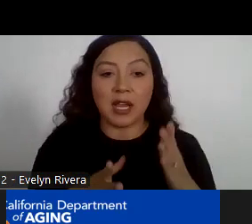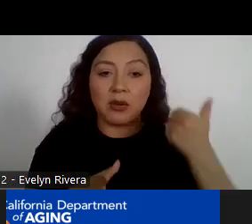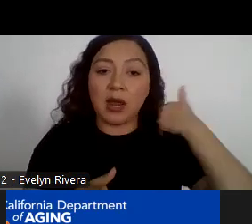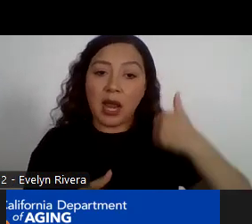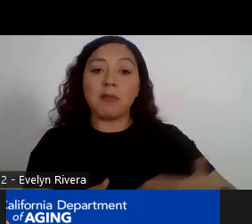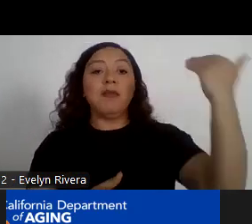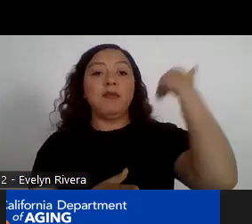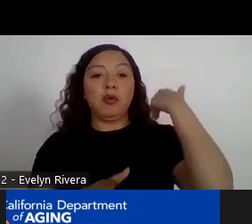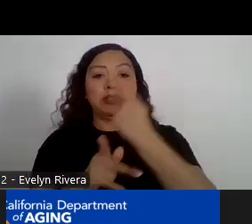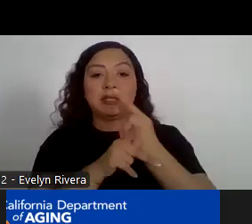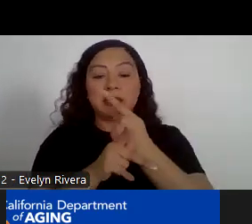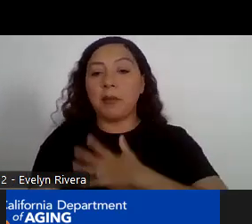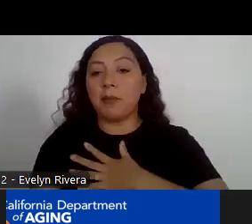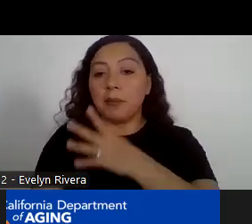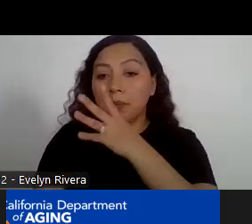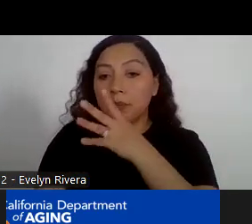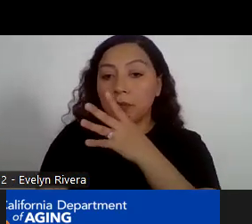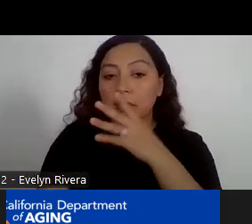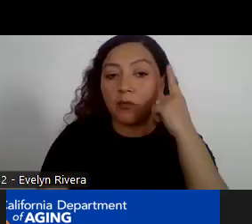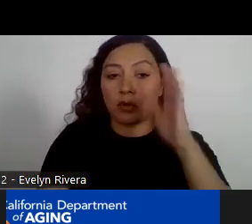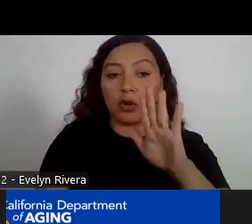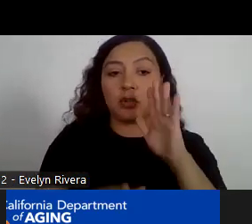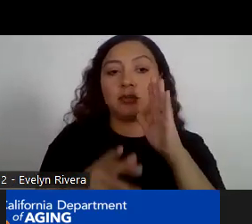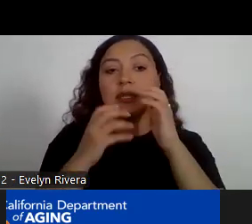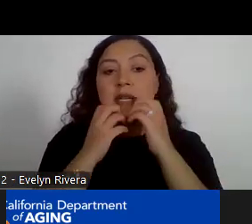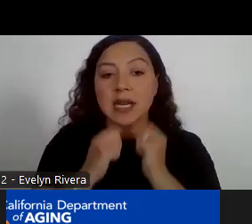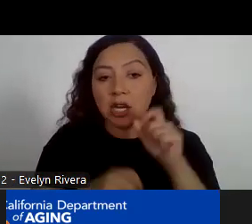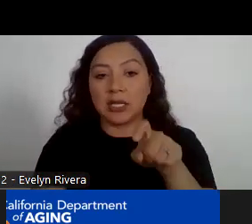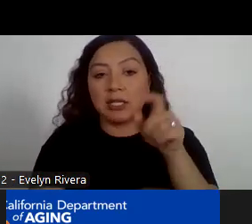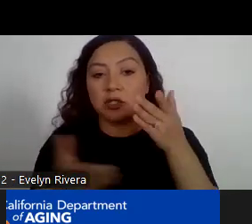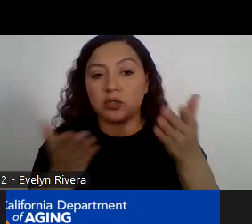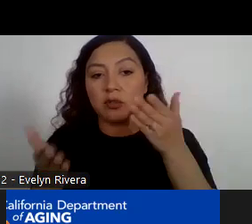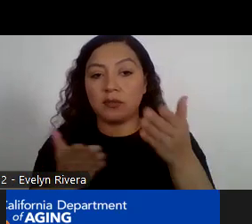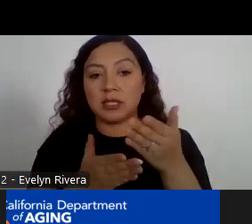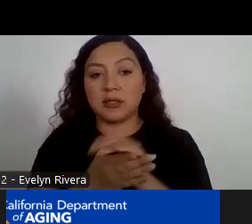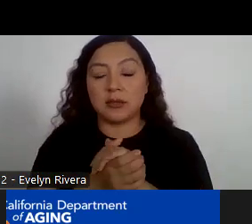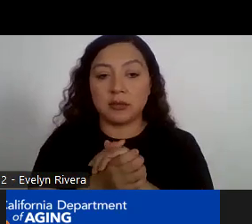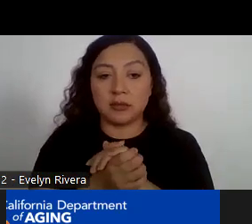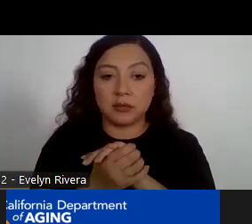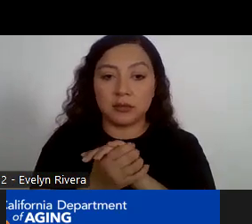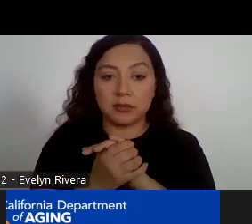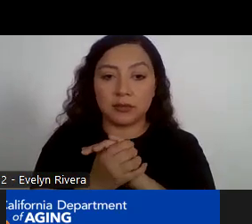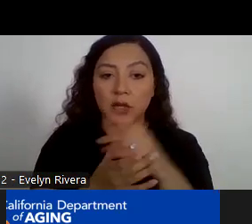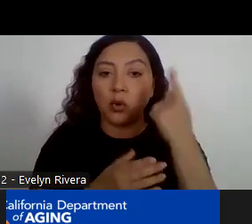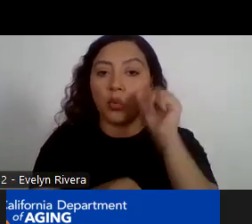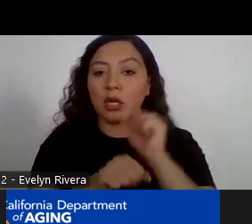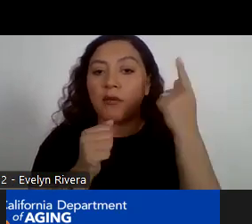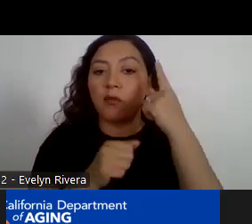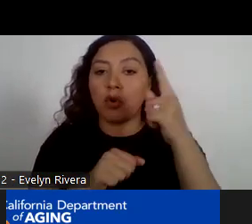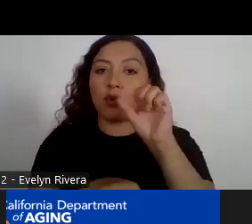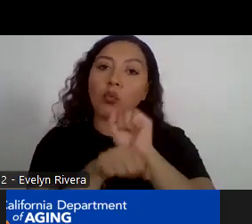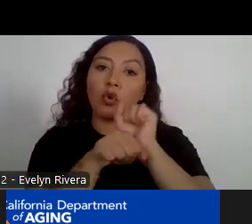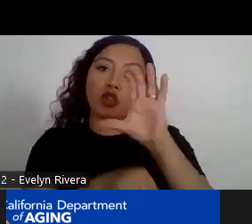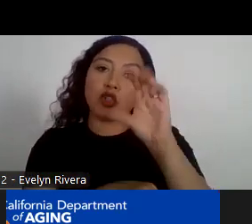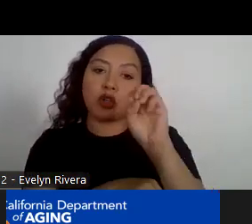for her caregiving services as a lien for her caregiving, working with workers' comp, fighting for her benefits